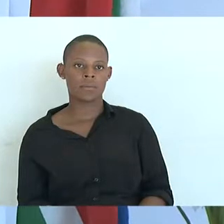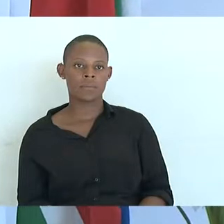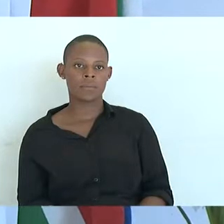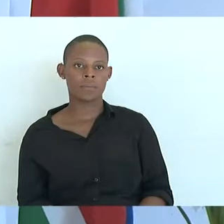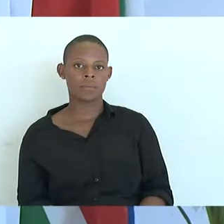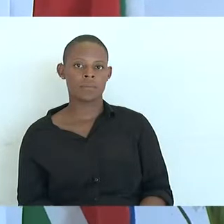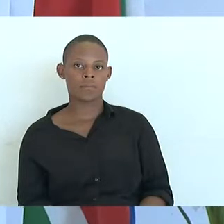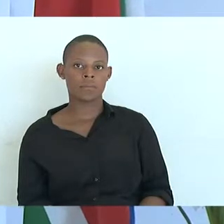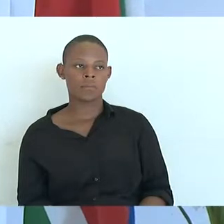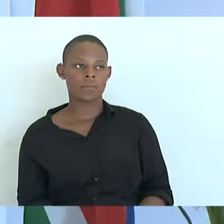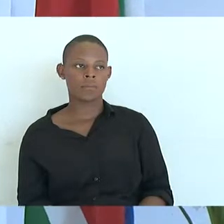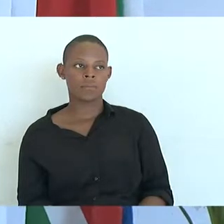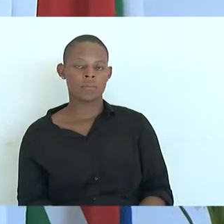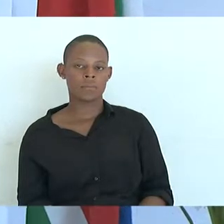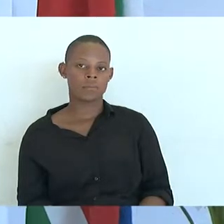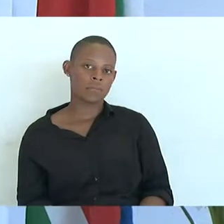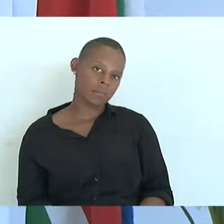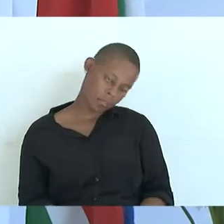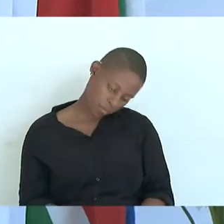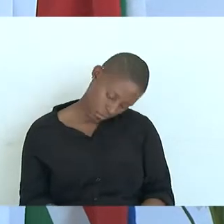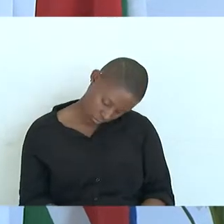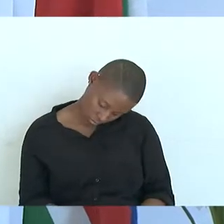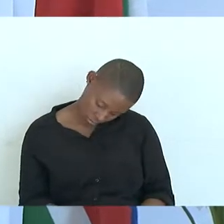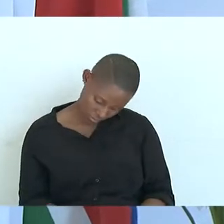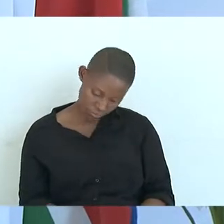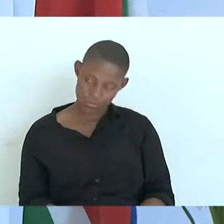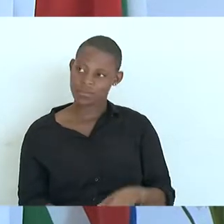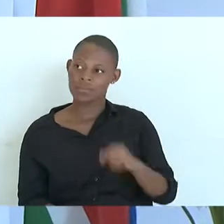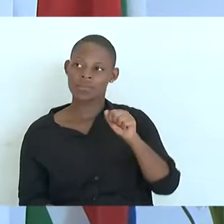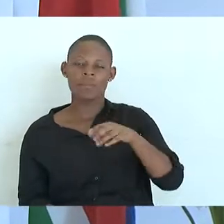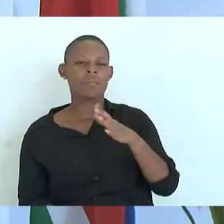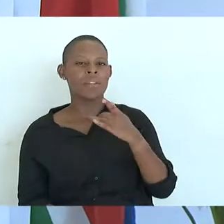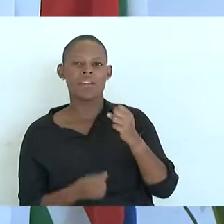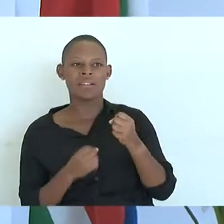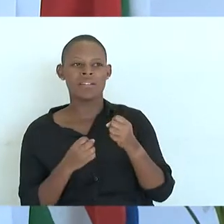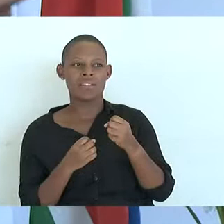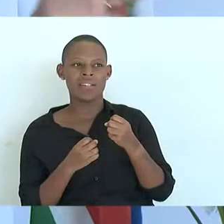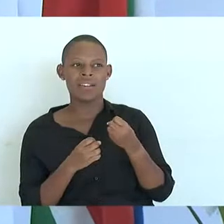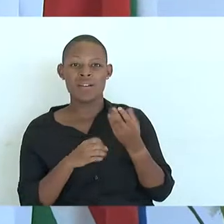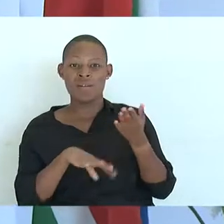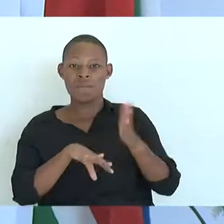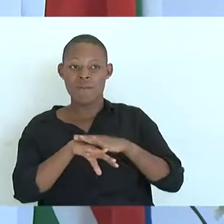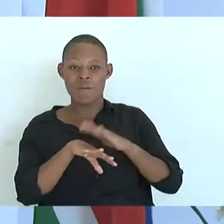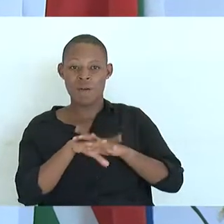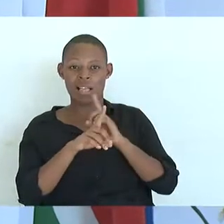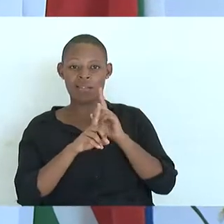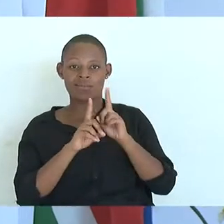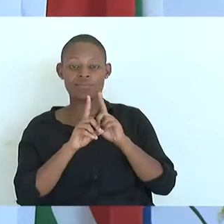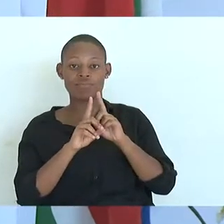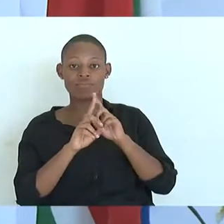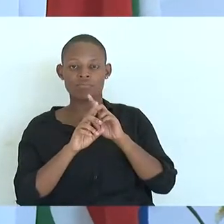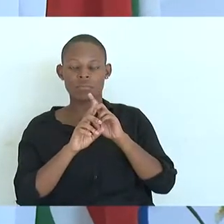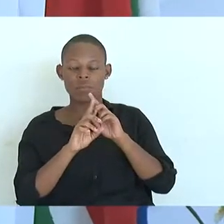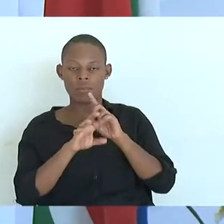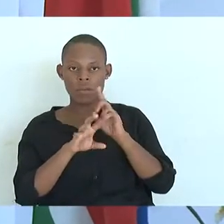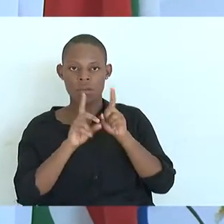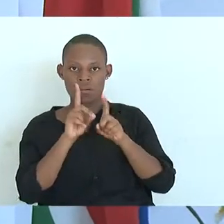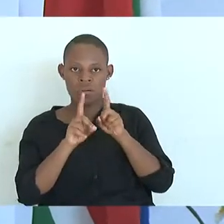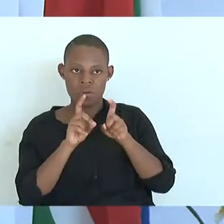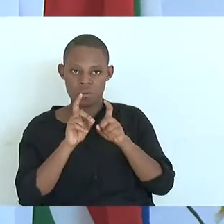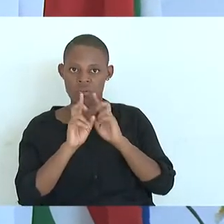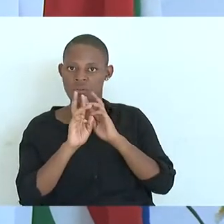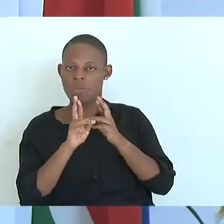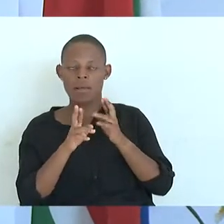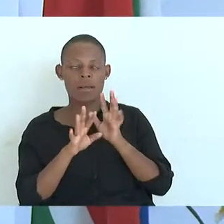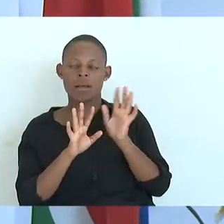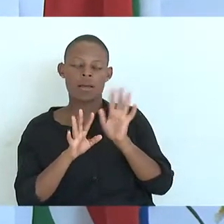kukho okuningi engizokuphendula. I think undunankulu wethu usephendulile. Nabanye basazophendula. I just